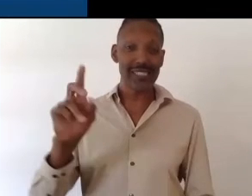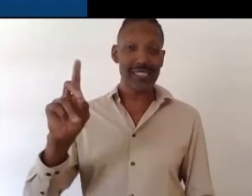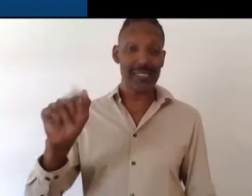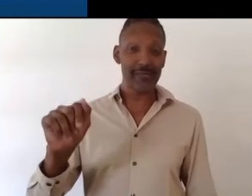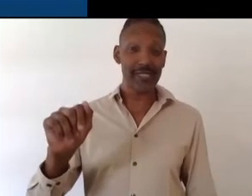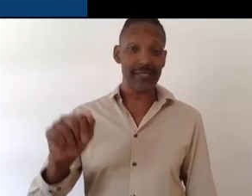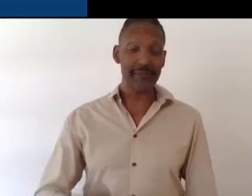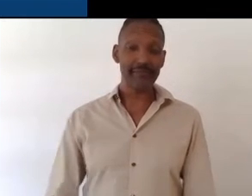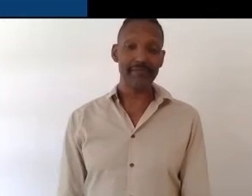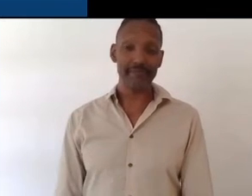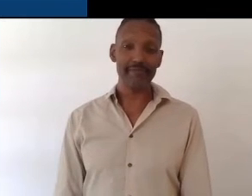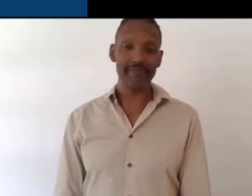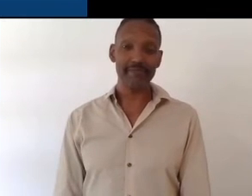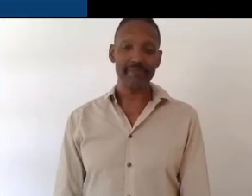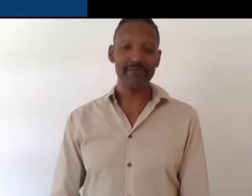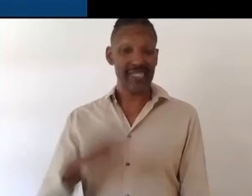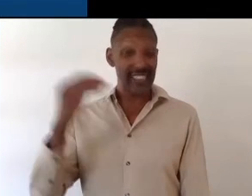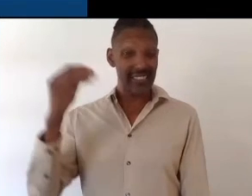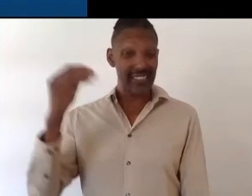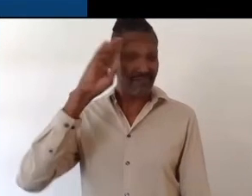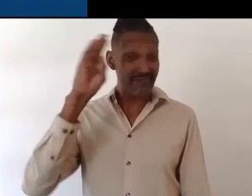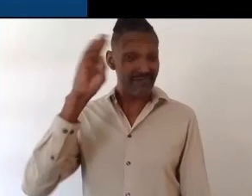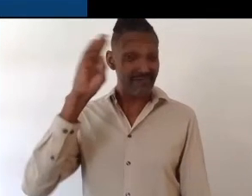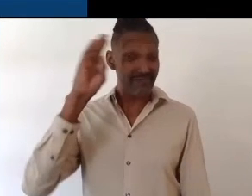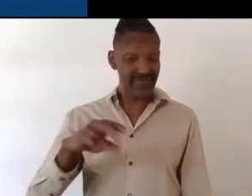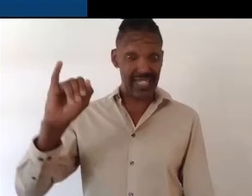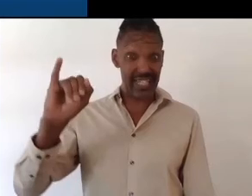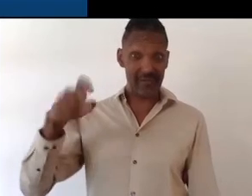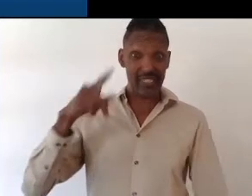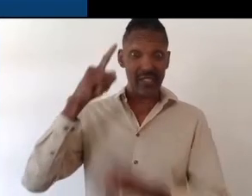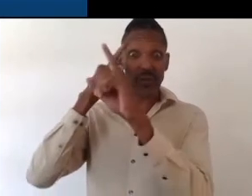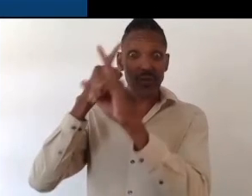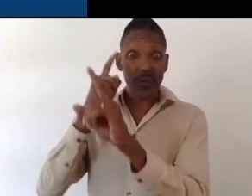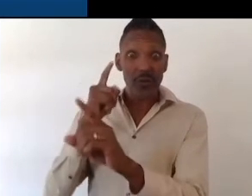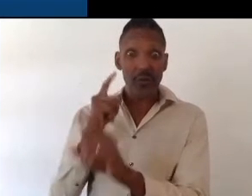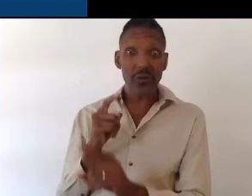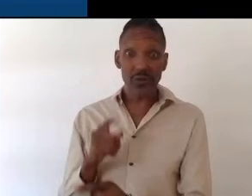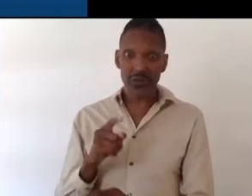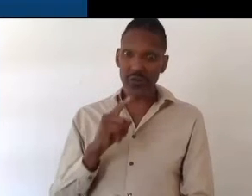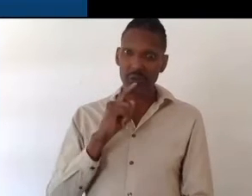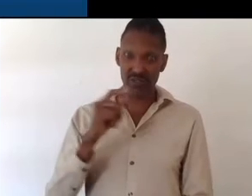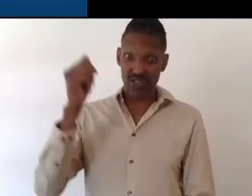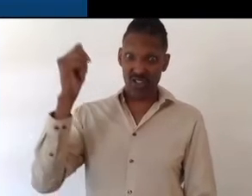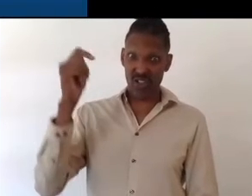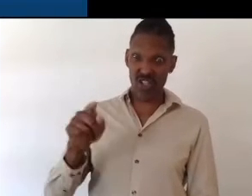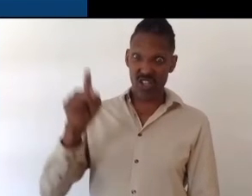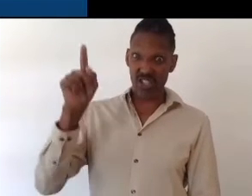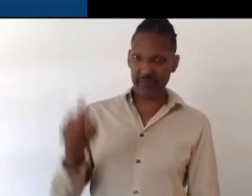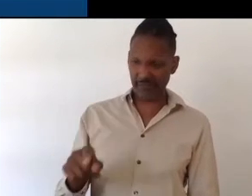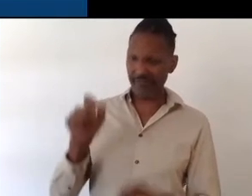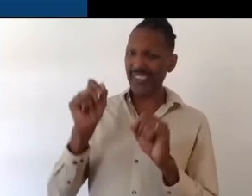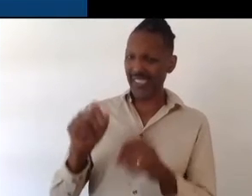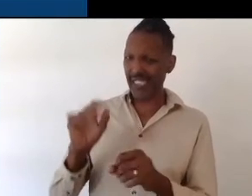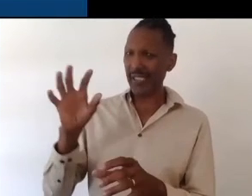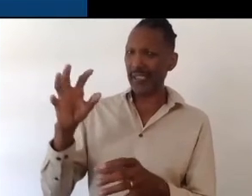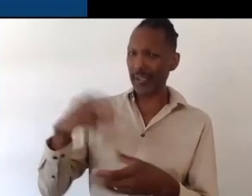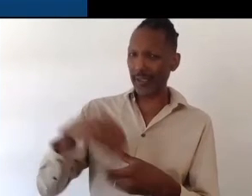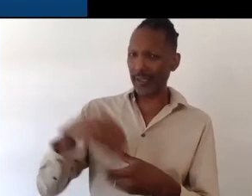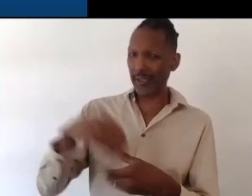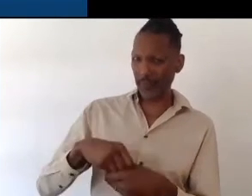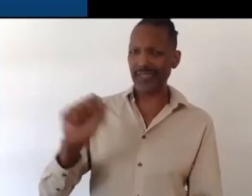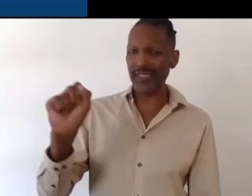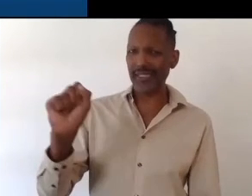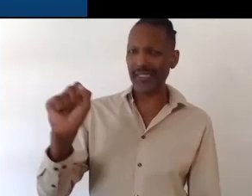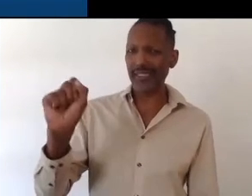of your child's IEP goals can be addressed through participation and engagement in STEM investigations,